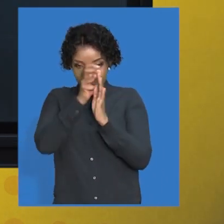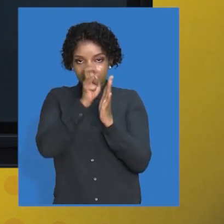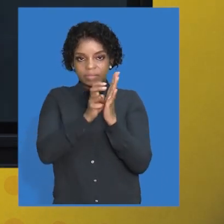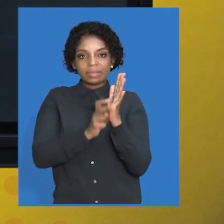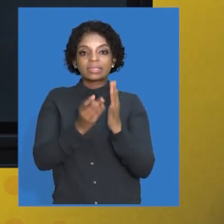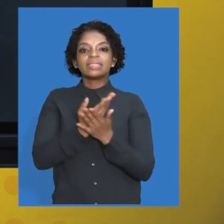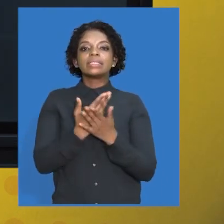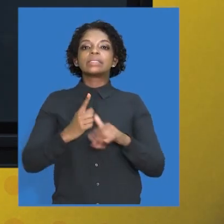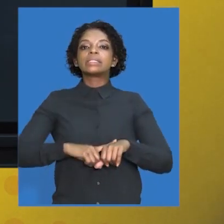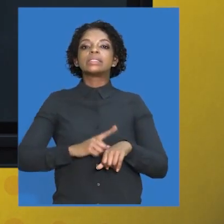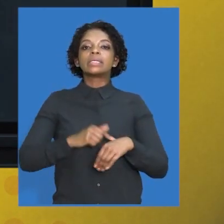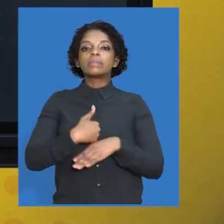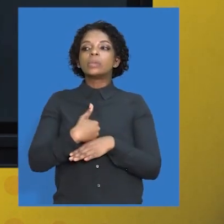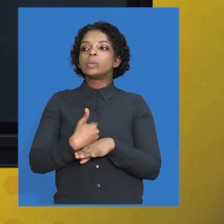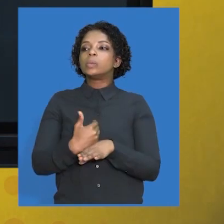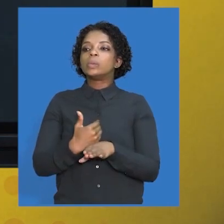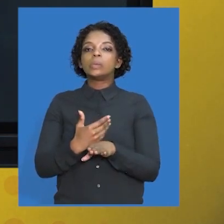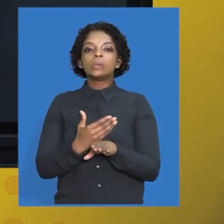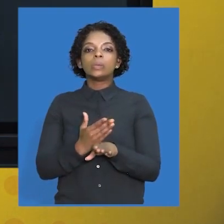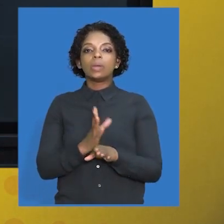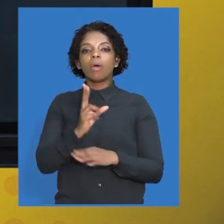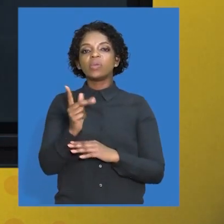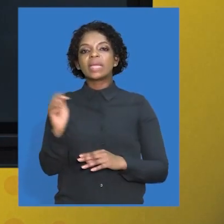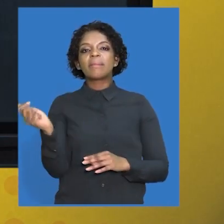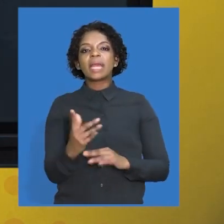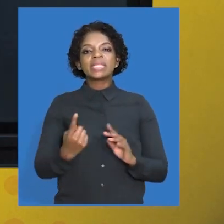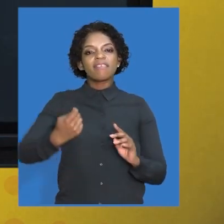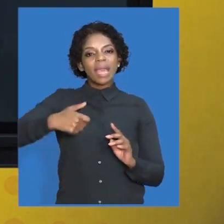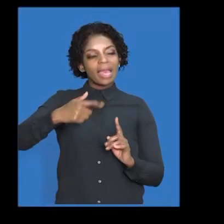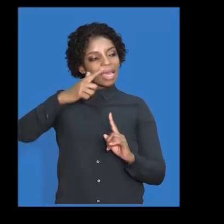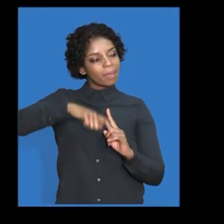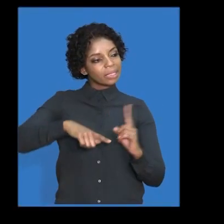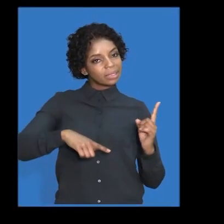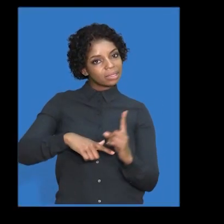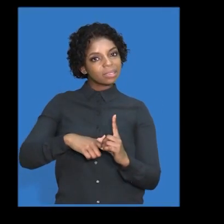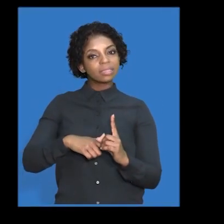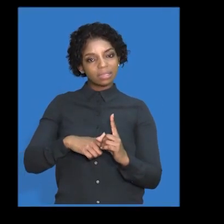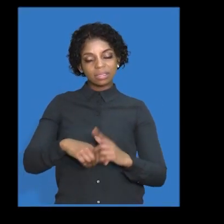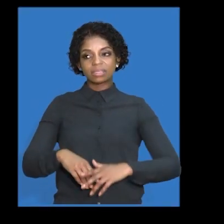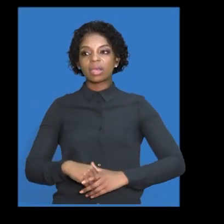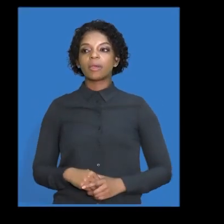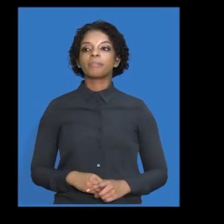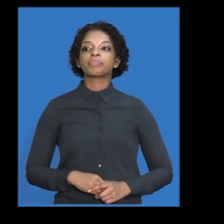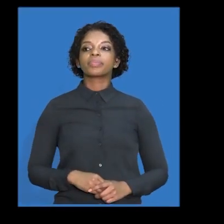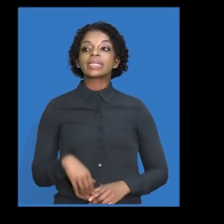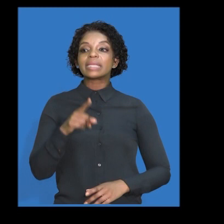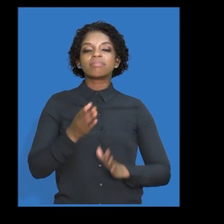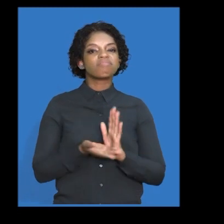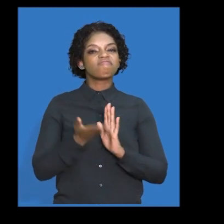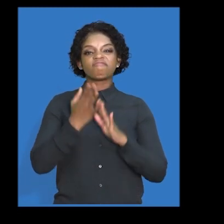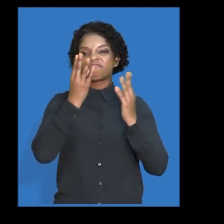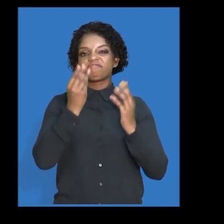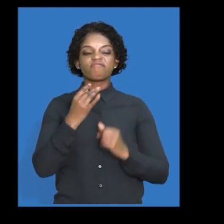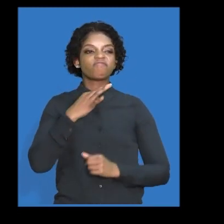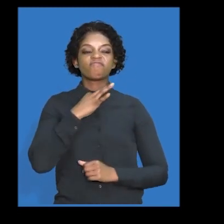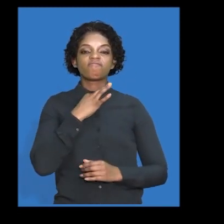consuming as well as an extra expense for the business. It can increase financial risk as programs cost money and may